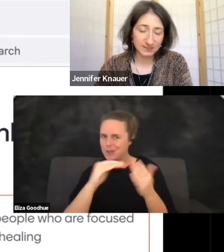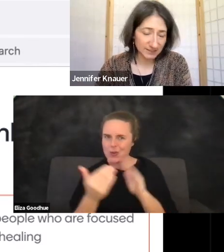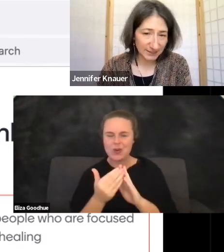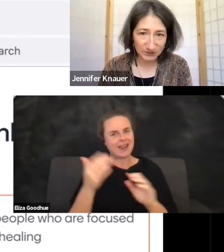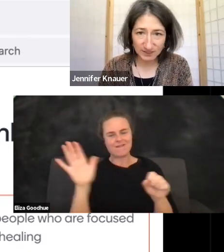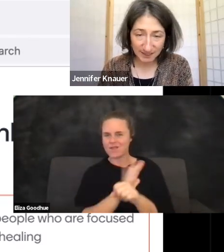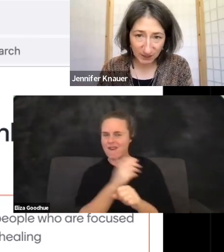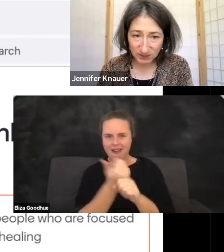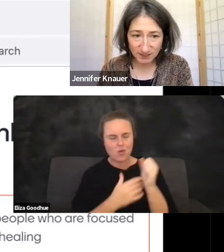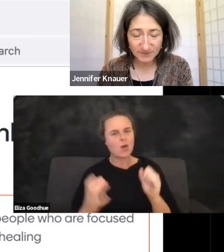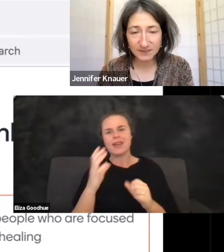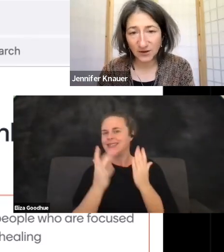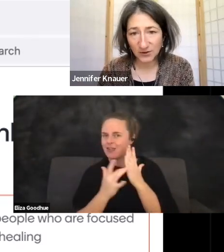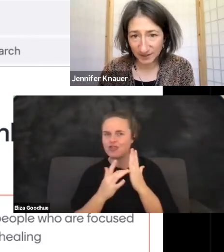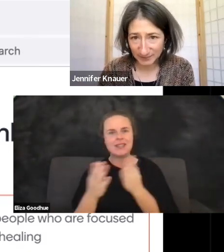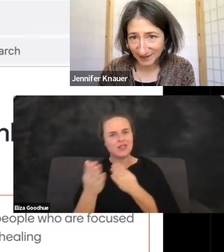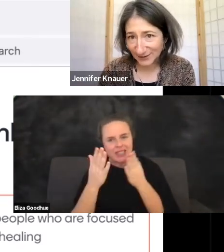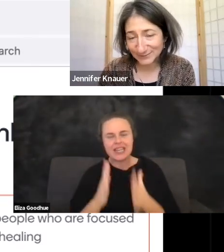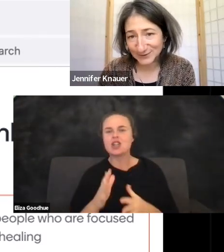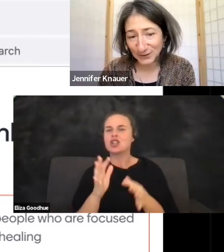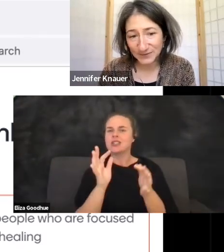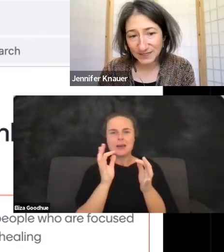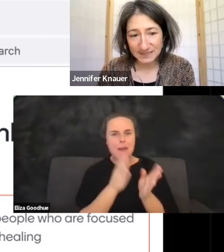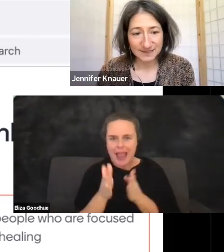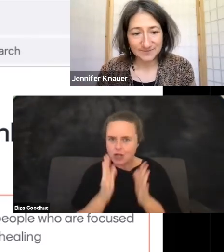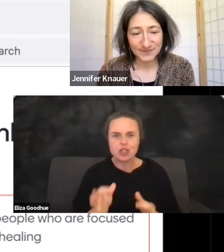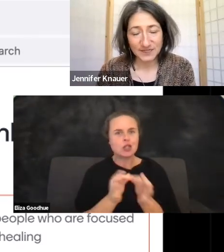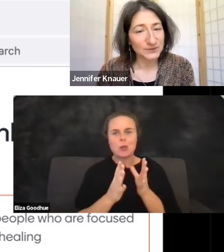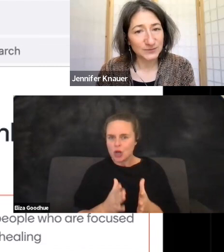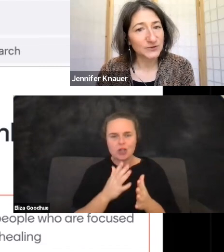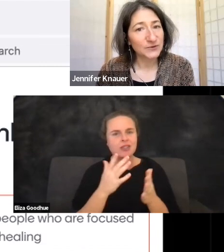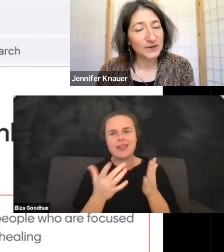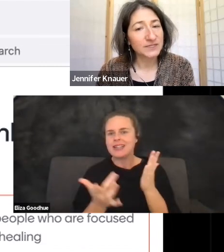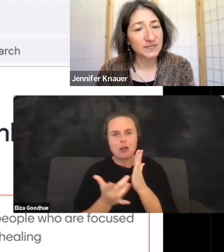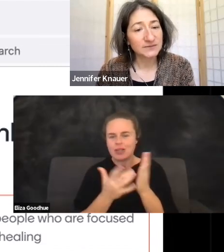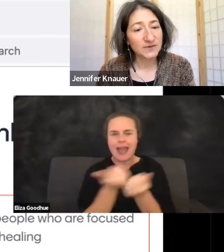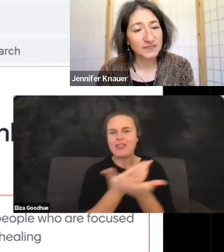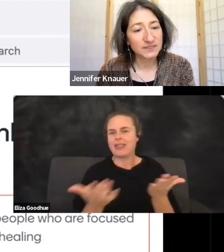the facilitators, the technology. It all comes together. So that's what's wonderful